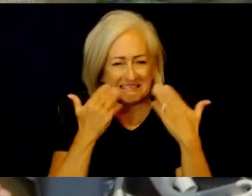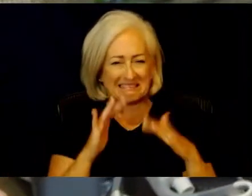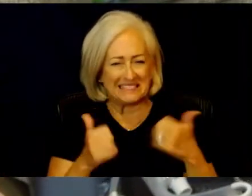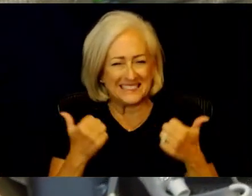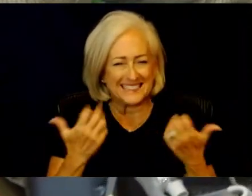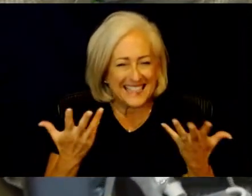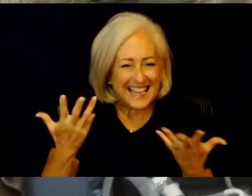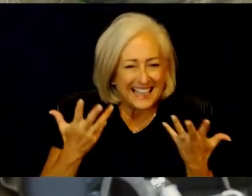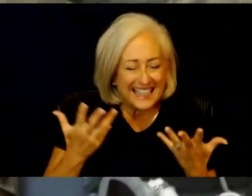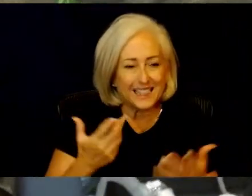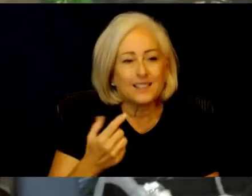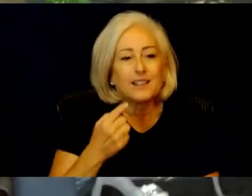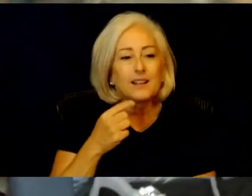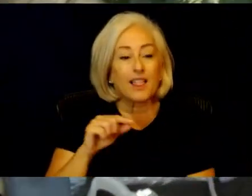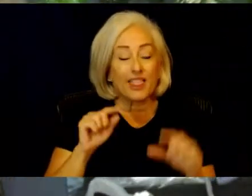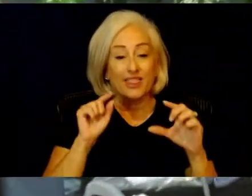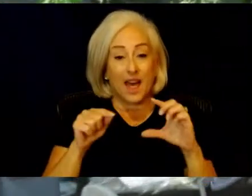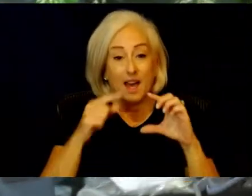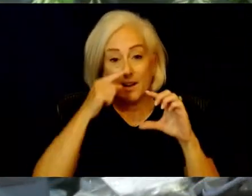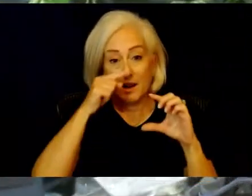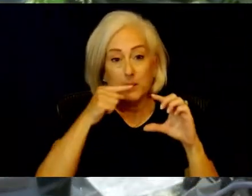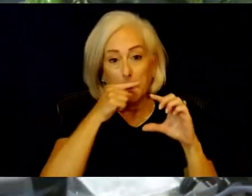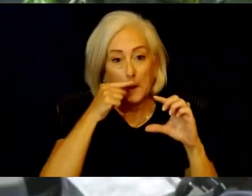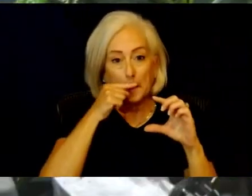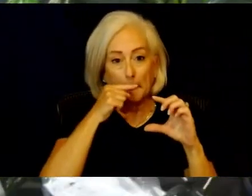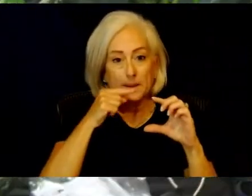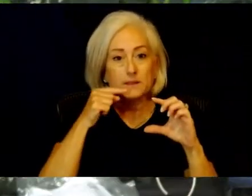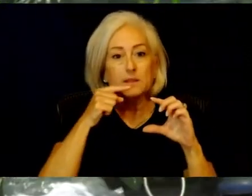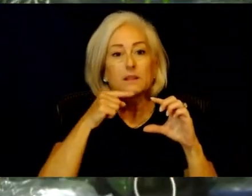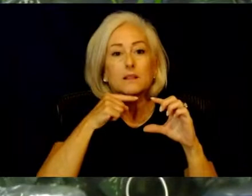under the nose, and this would be covering your mouth. So my mouth goes in